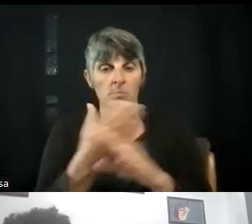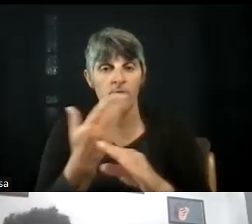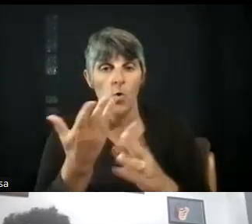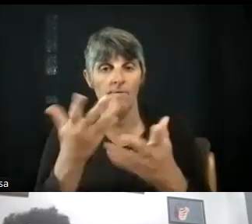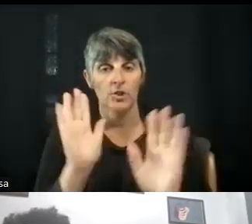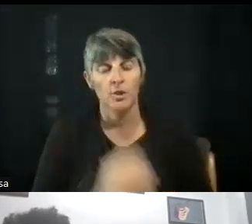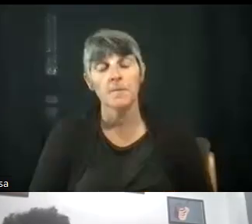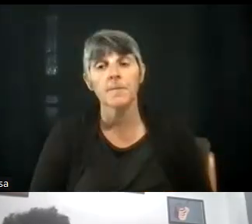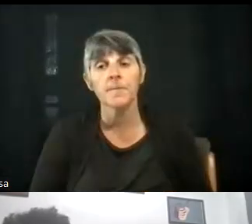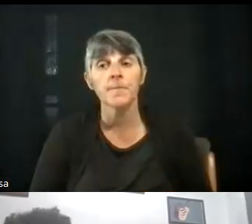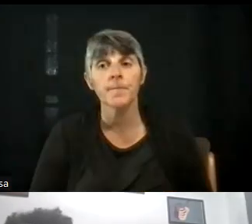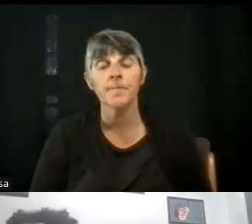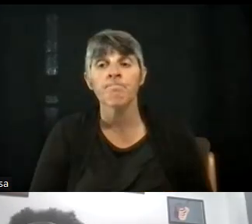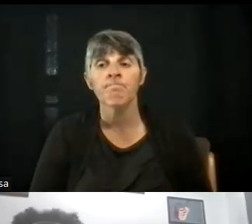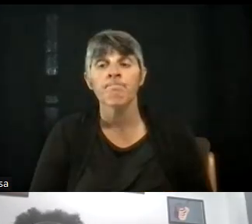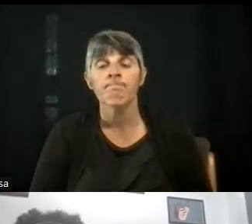up?